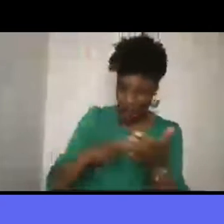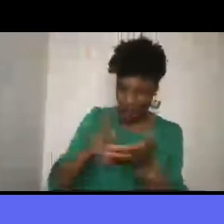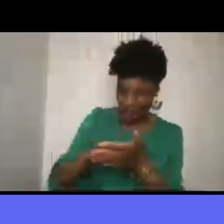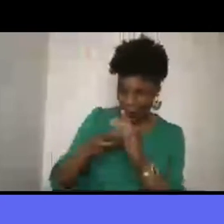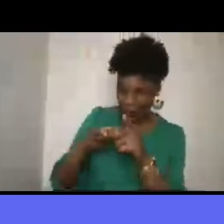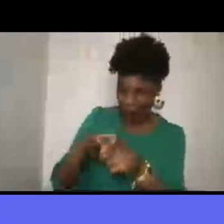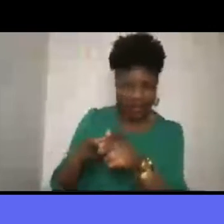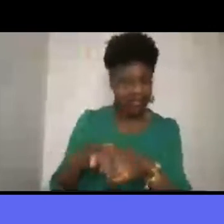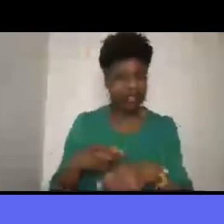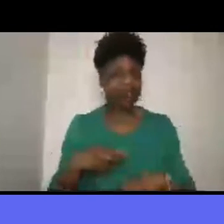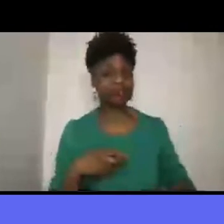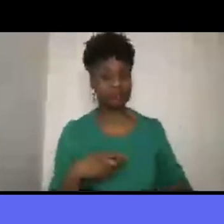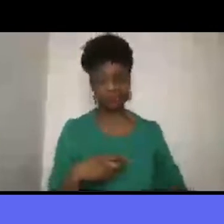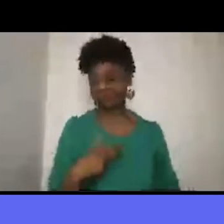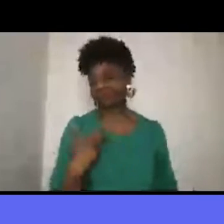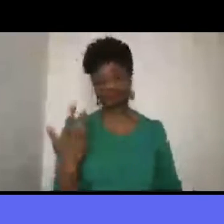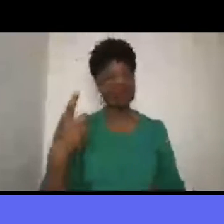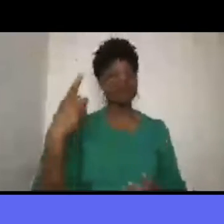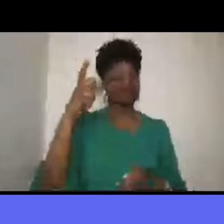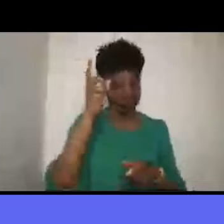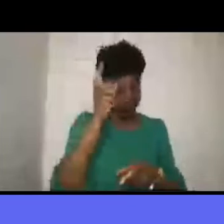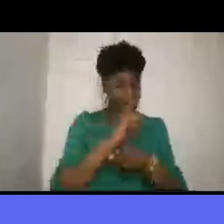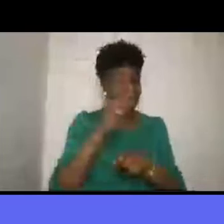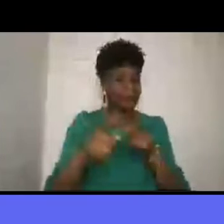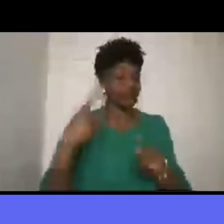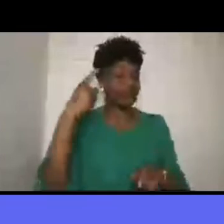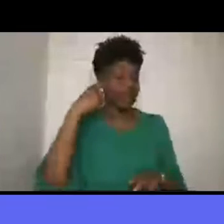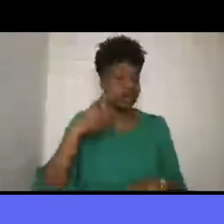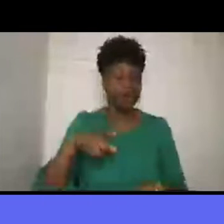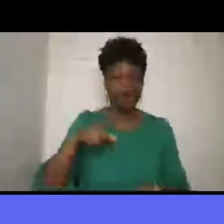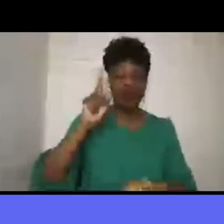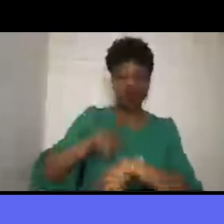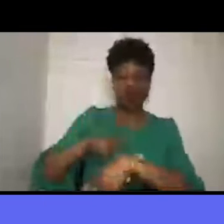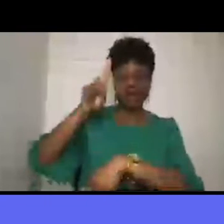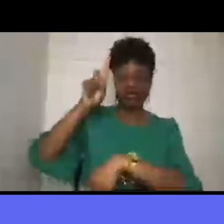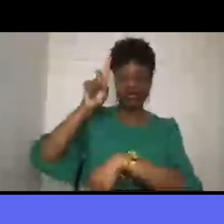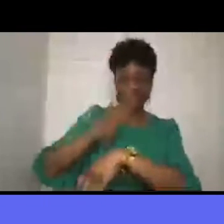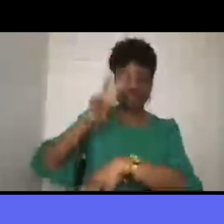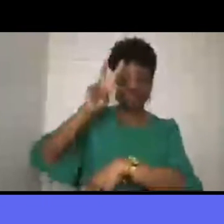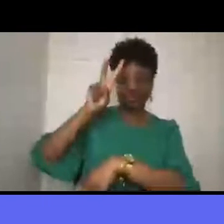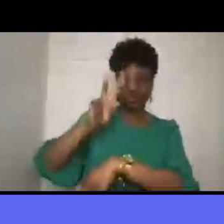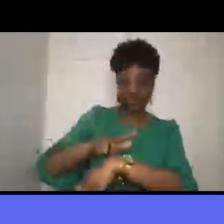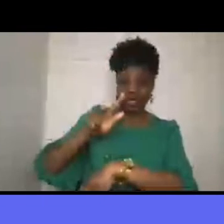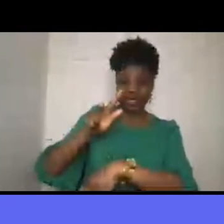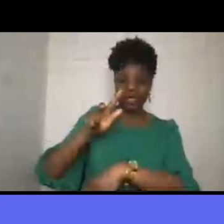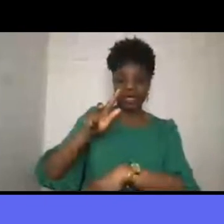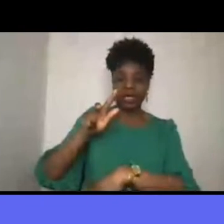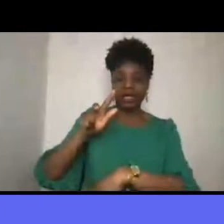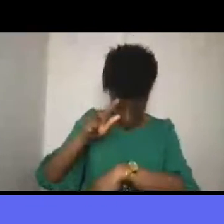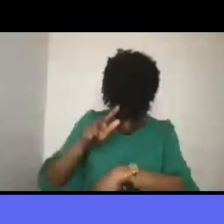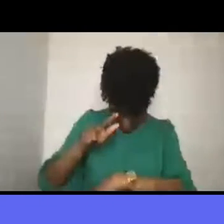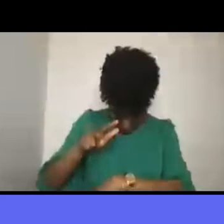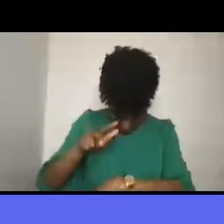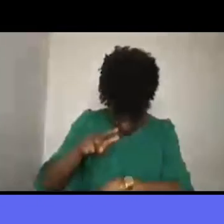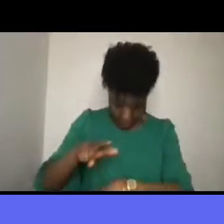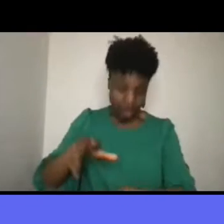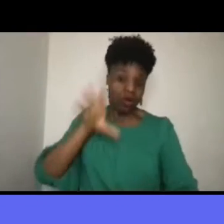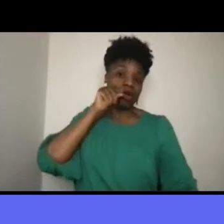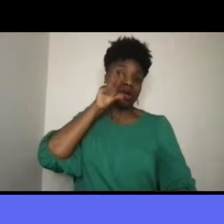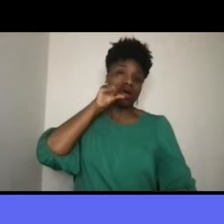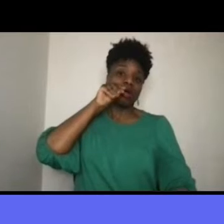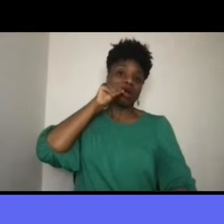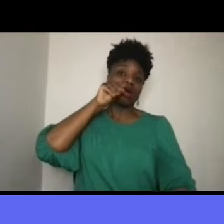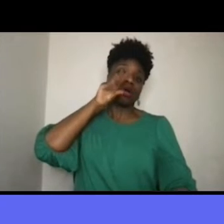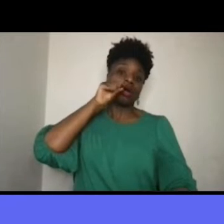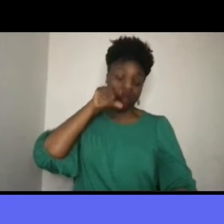Mm. On the count of three, 1, 2, 3, you're gonna go to sleep and then you're gonna quack like a duck, or here's the metronome, tick, tick,